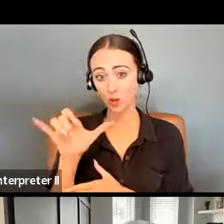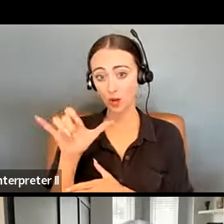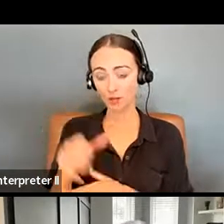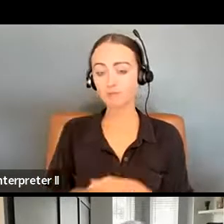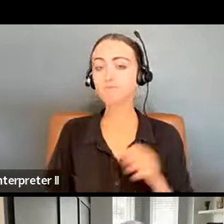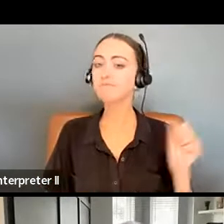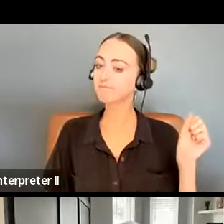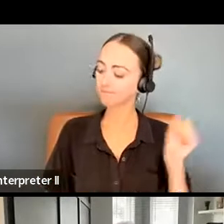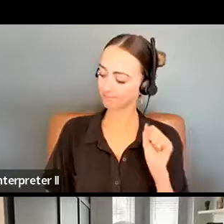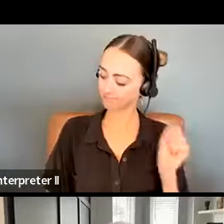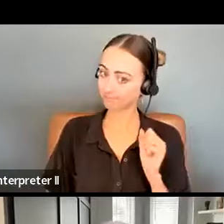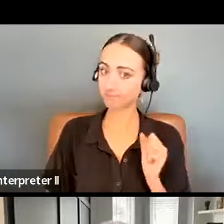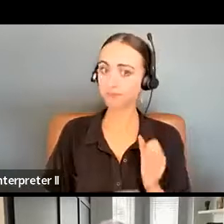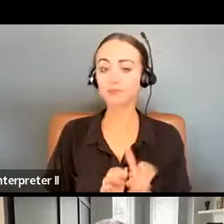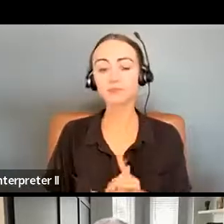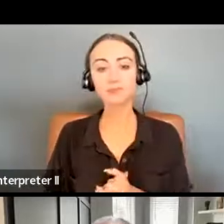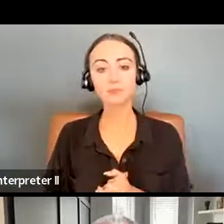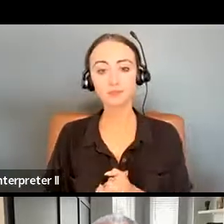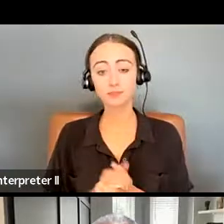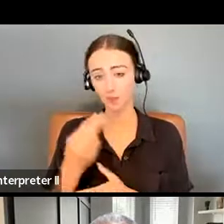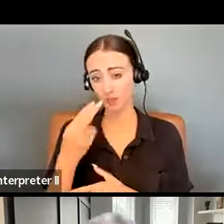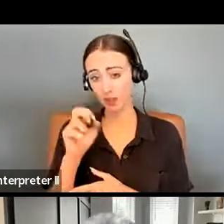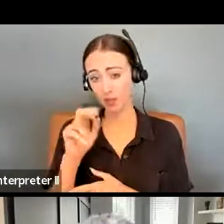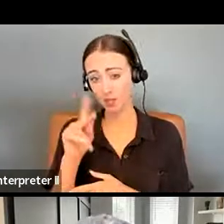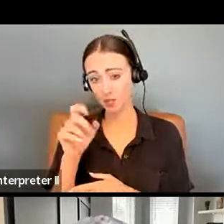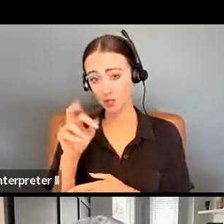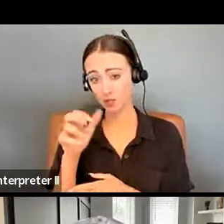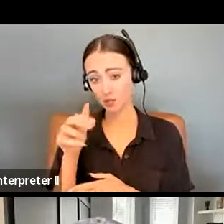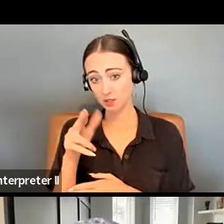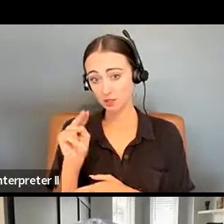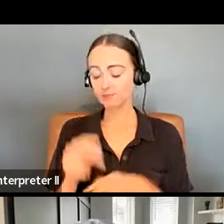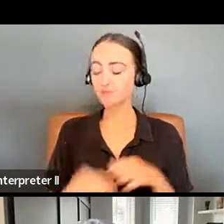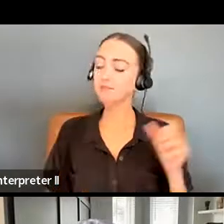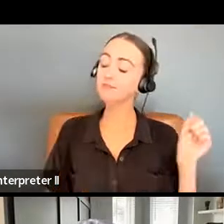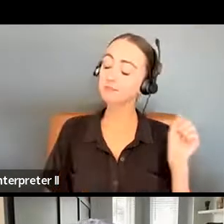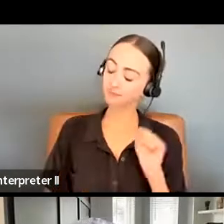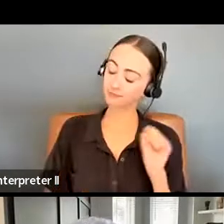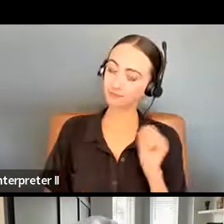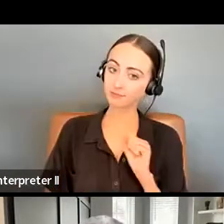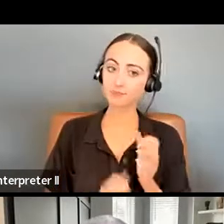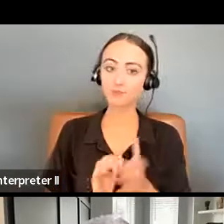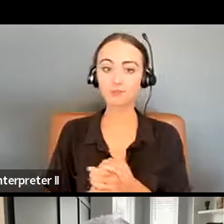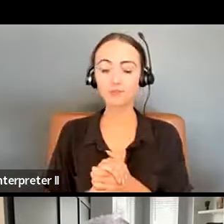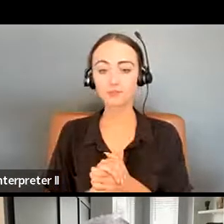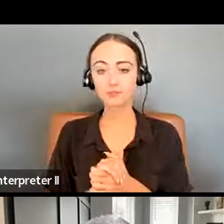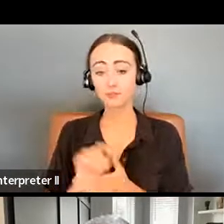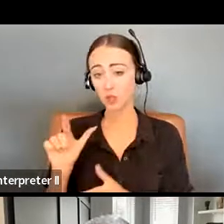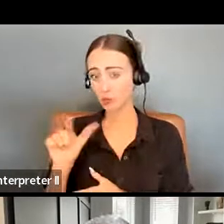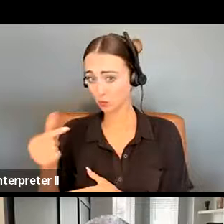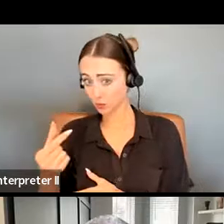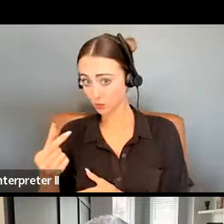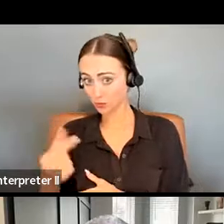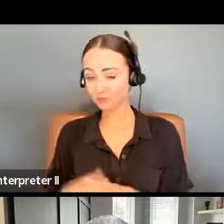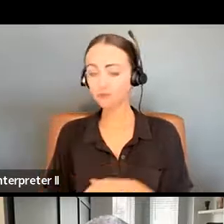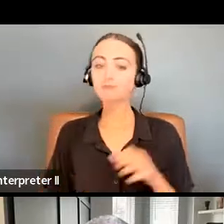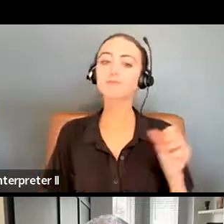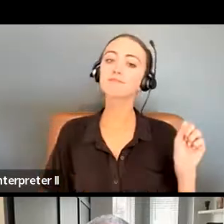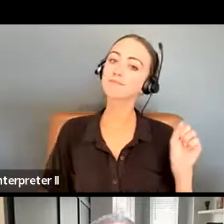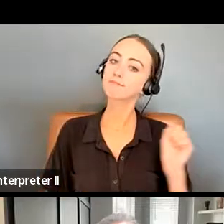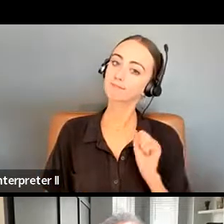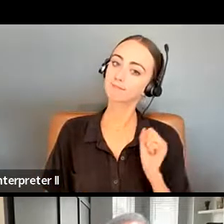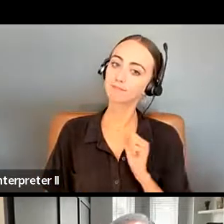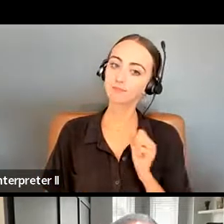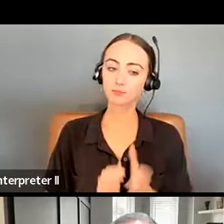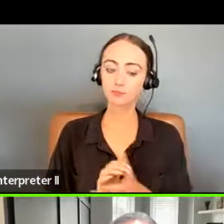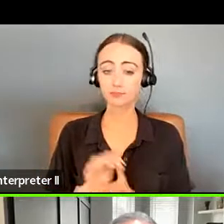Yes. Councilmember Gray votes yes. Councilmember Henderson. Yes. Councilmember Henderson votes yes. Councilmember Lewis George. Yes. Councilmember Lewis George votes yes.